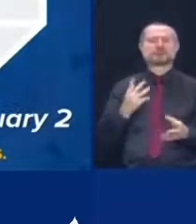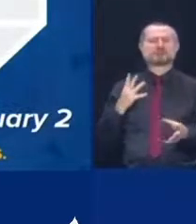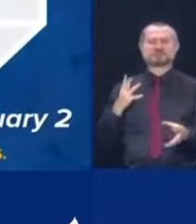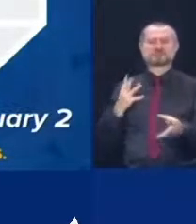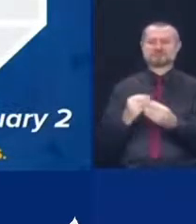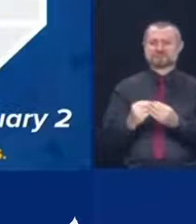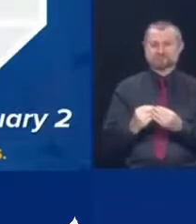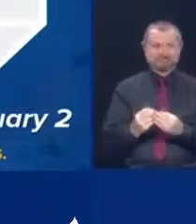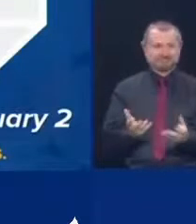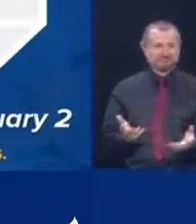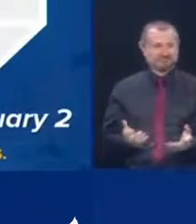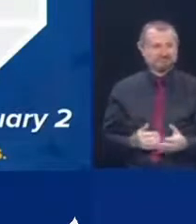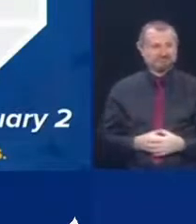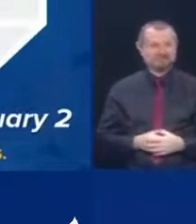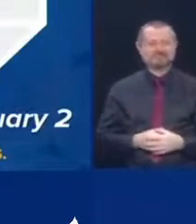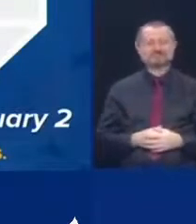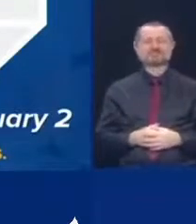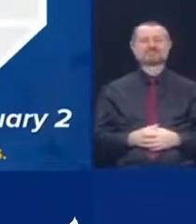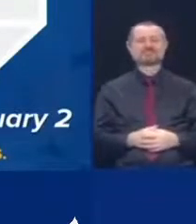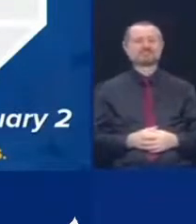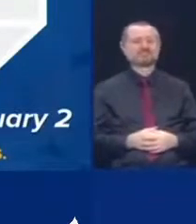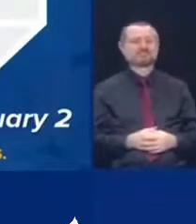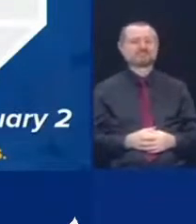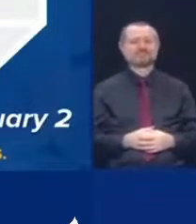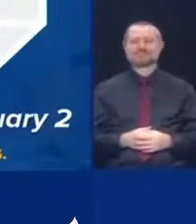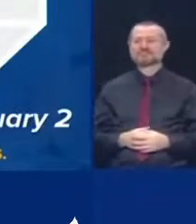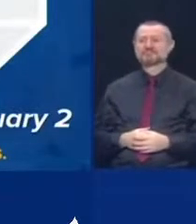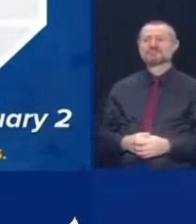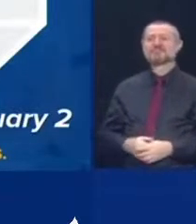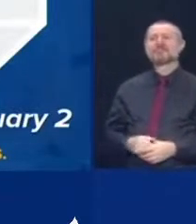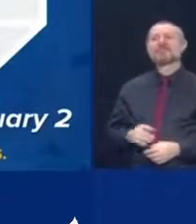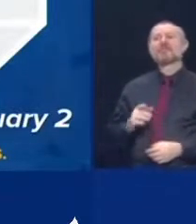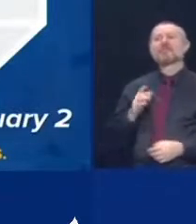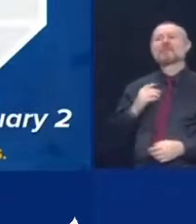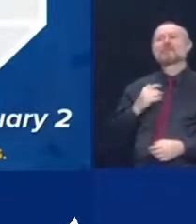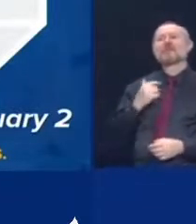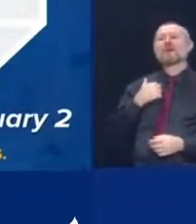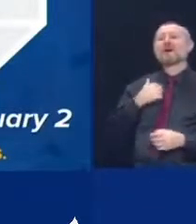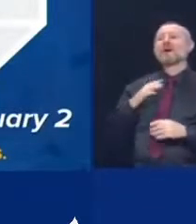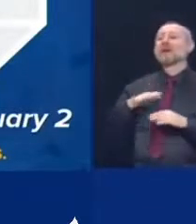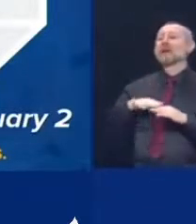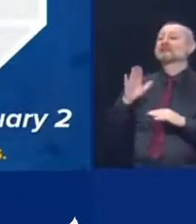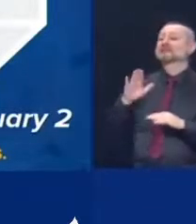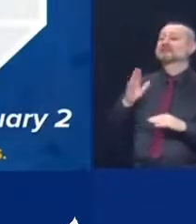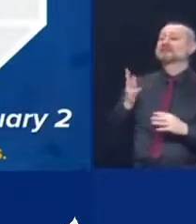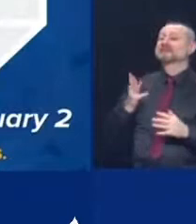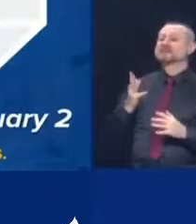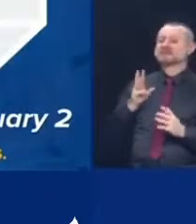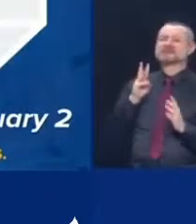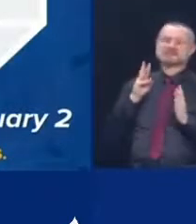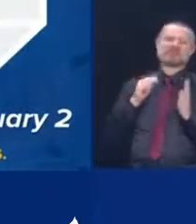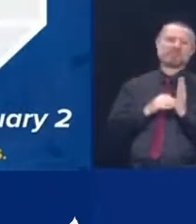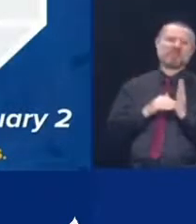If nothing else affects it, you go up to 6,000 cases if you don't get it down.